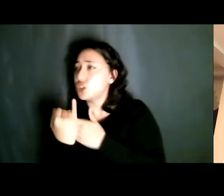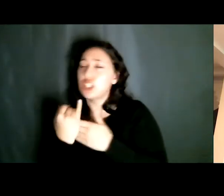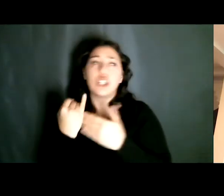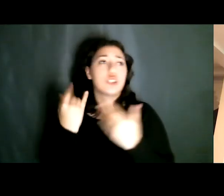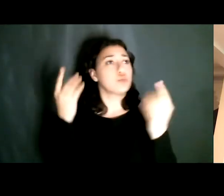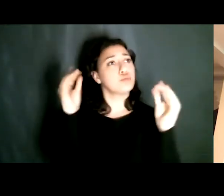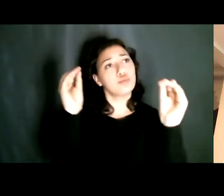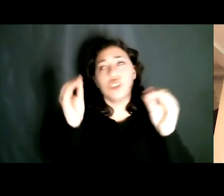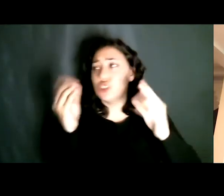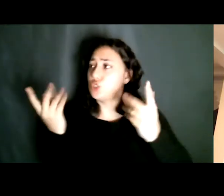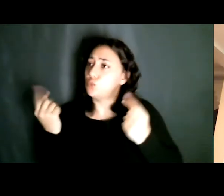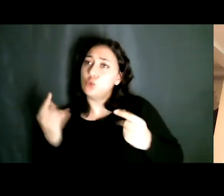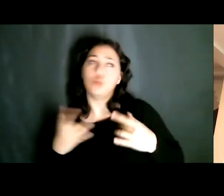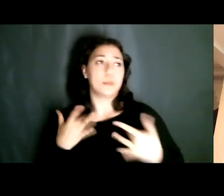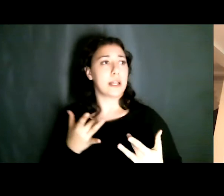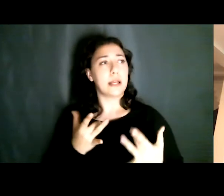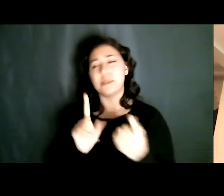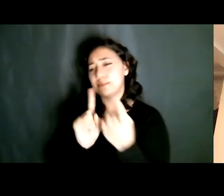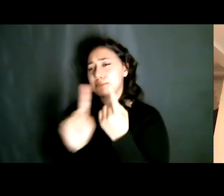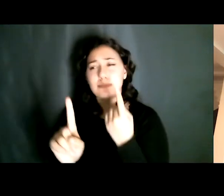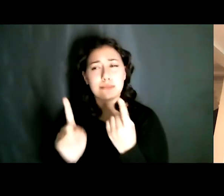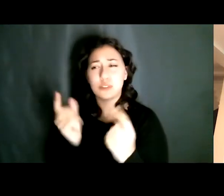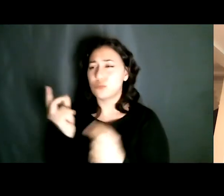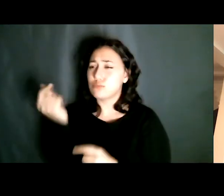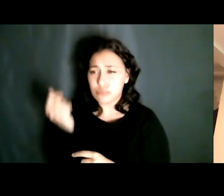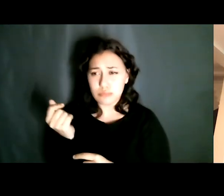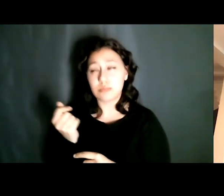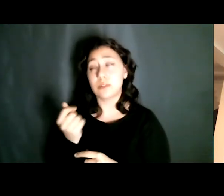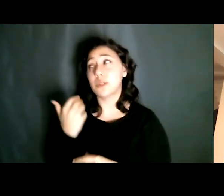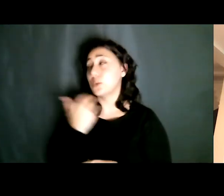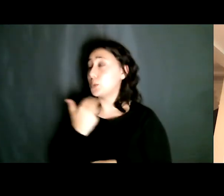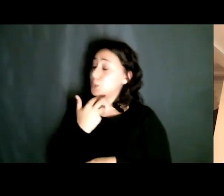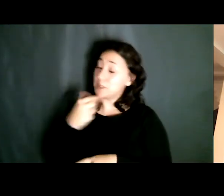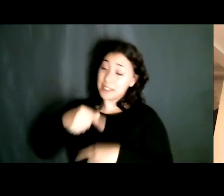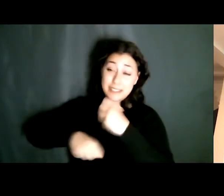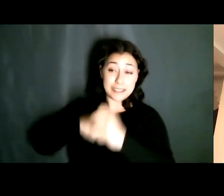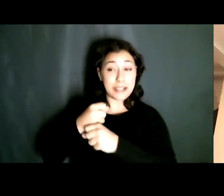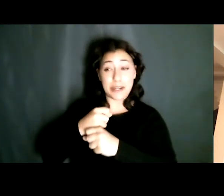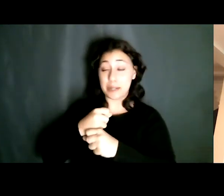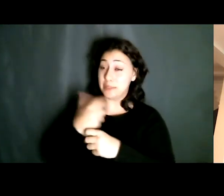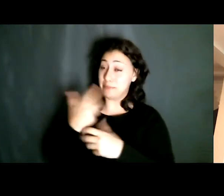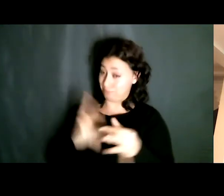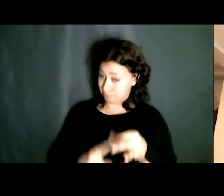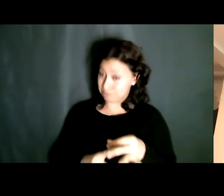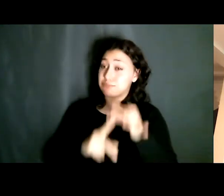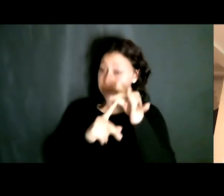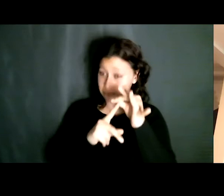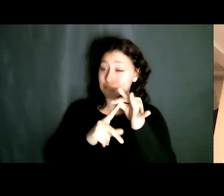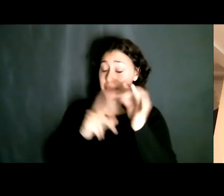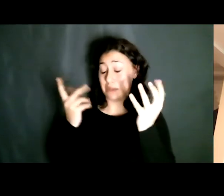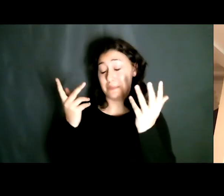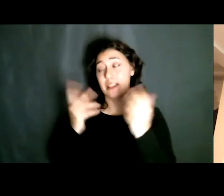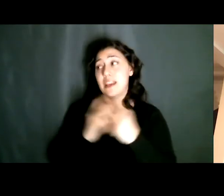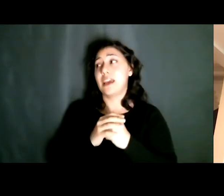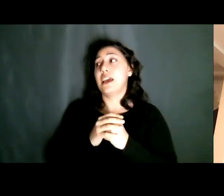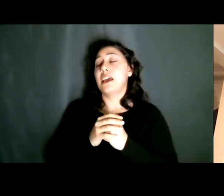it's been an extraordinary year. I know how challenging it's been for all of you, and I really want to thank you. Thank you for